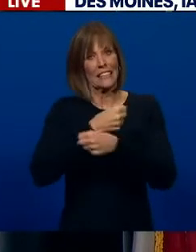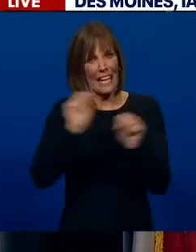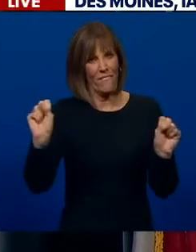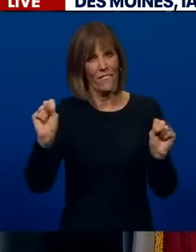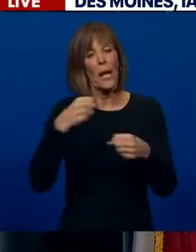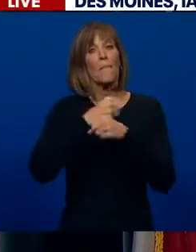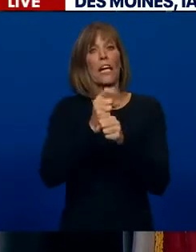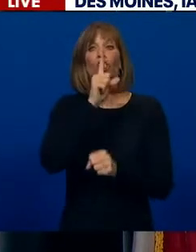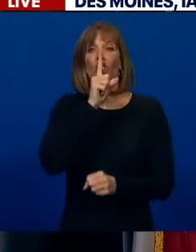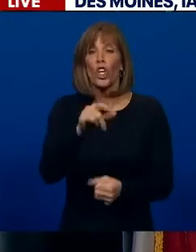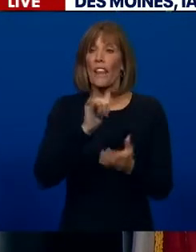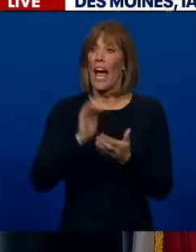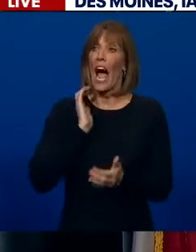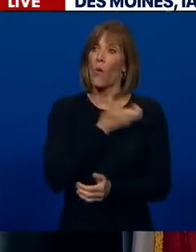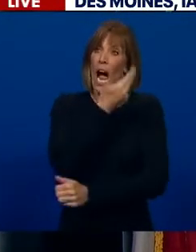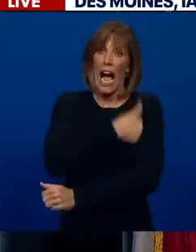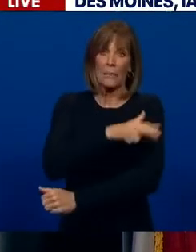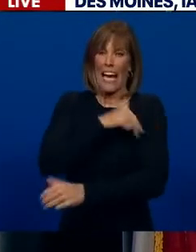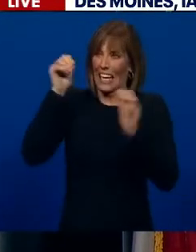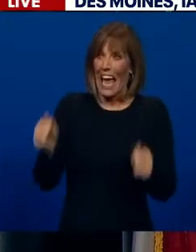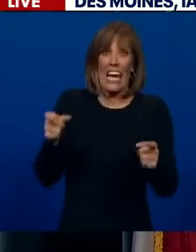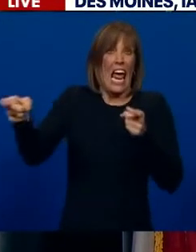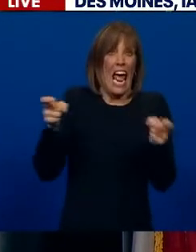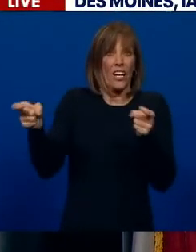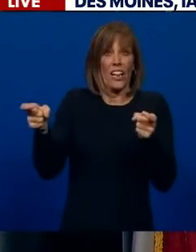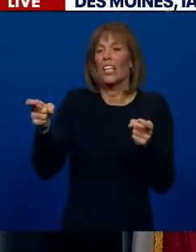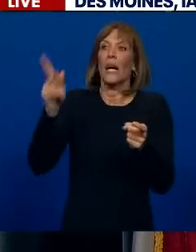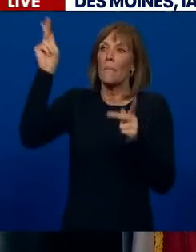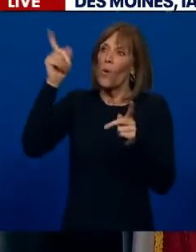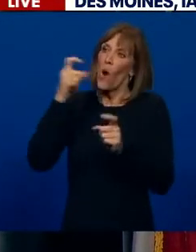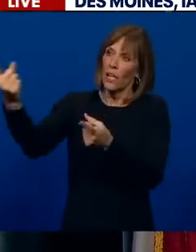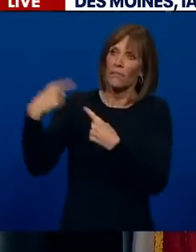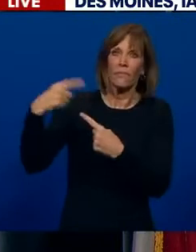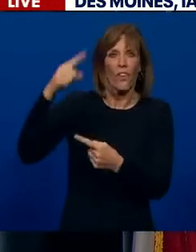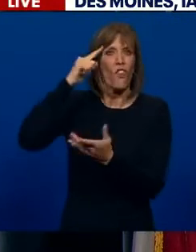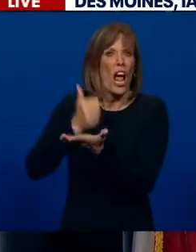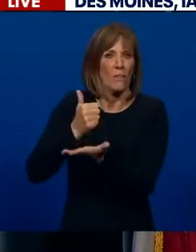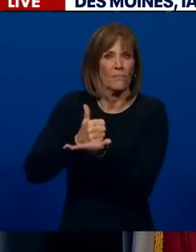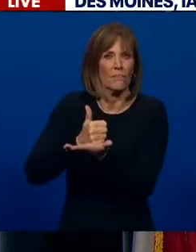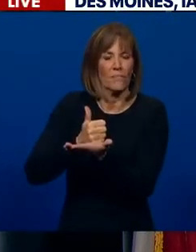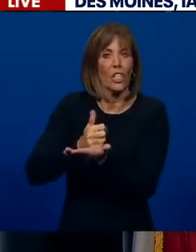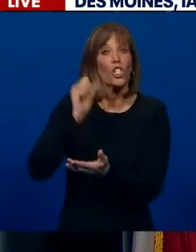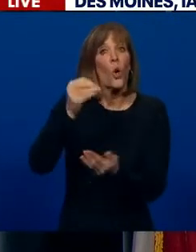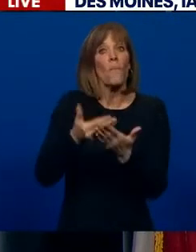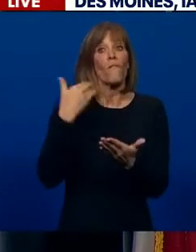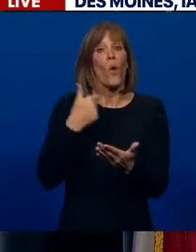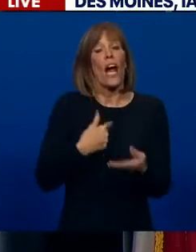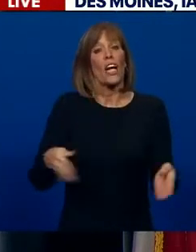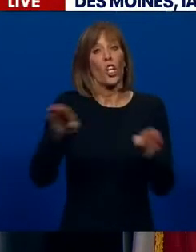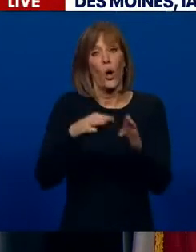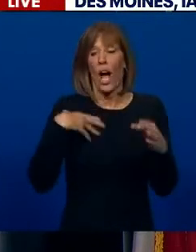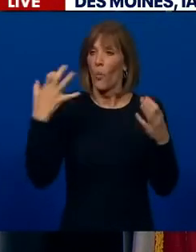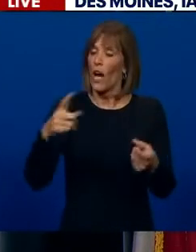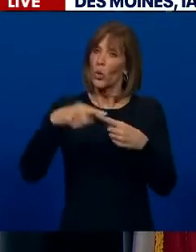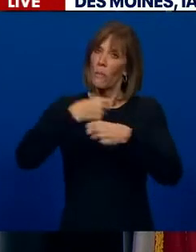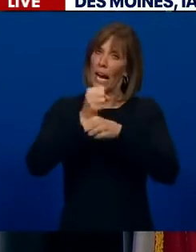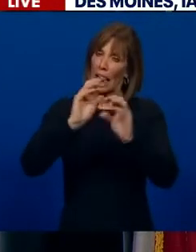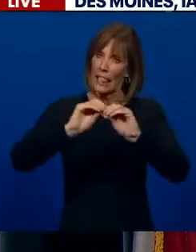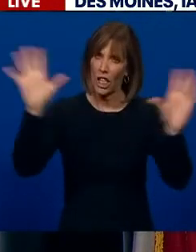make sure that our hospitals can treat everyone who needs care. So before I close, let me make one thing